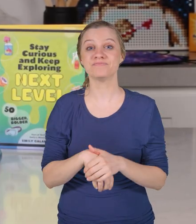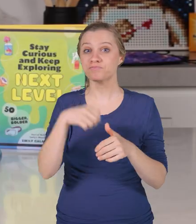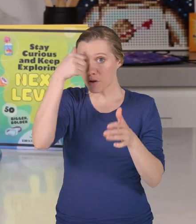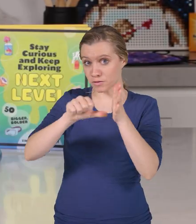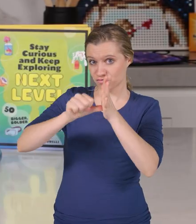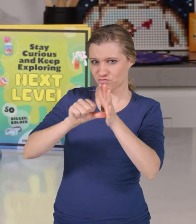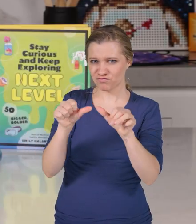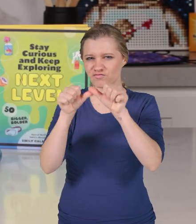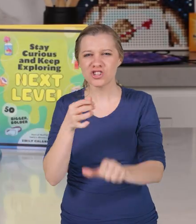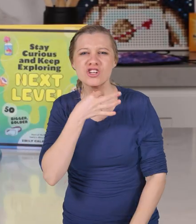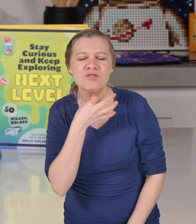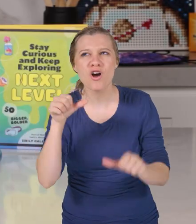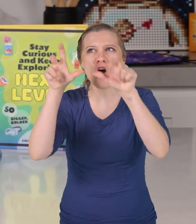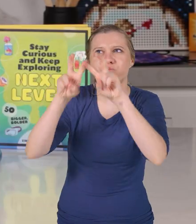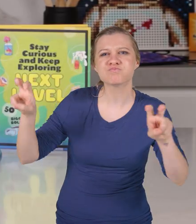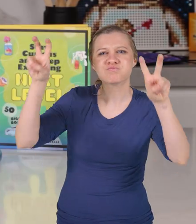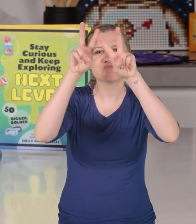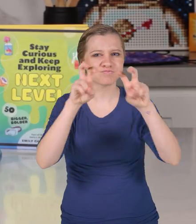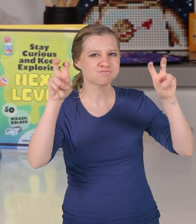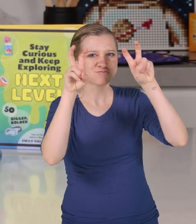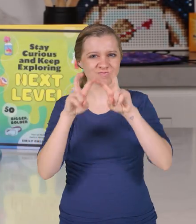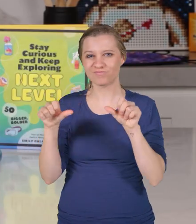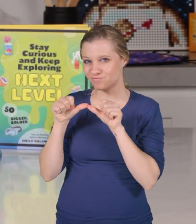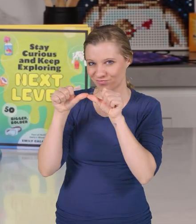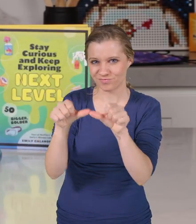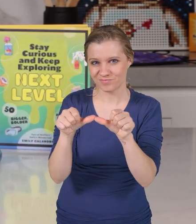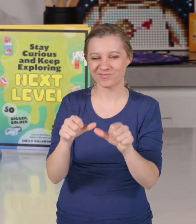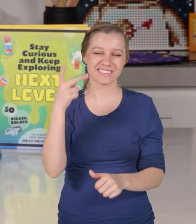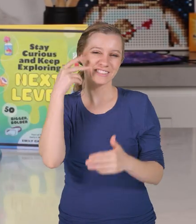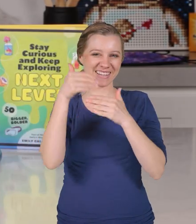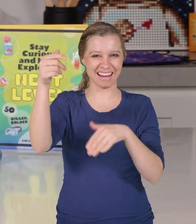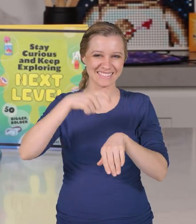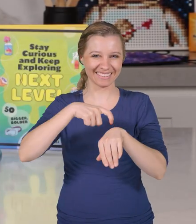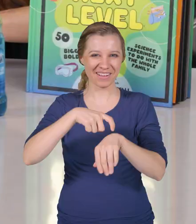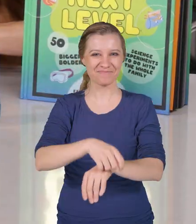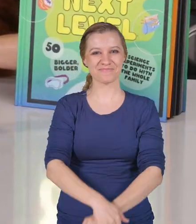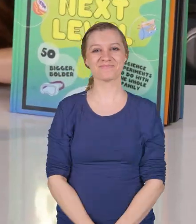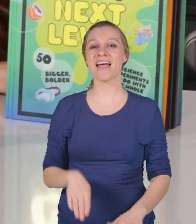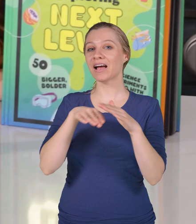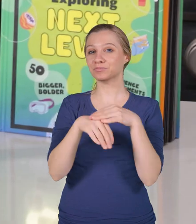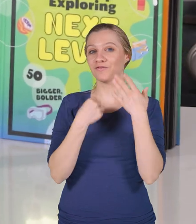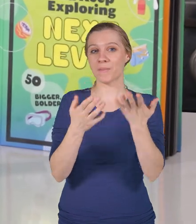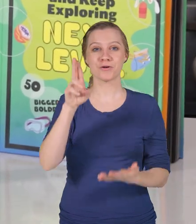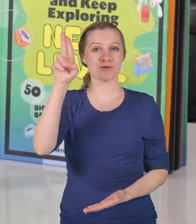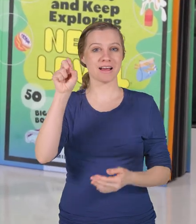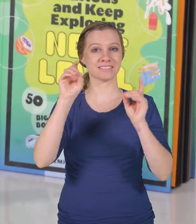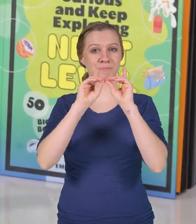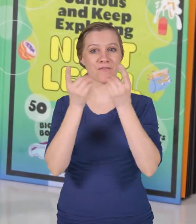remember, stay curious and keep exploring. I'll see you next time.